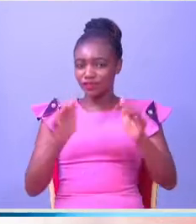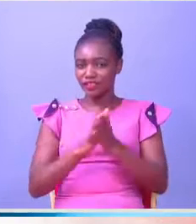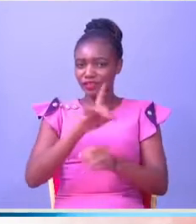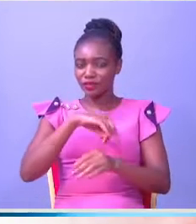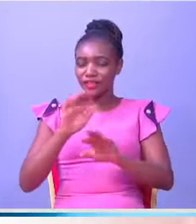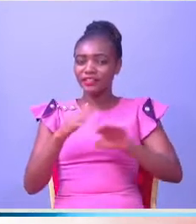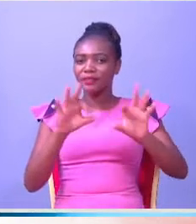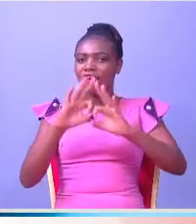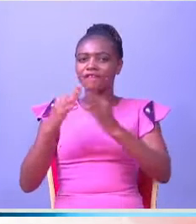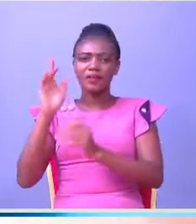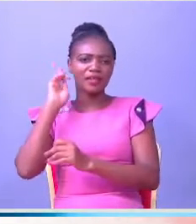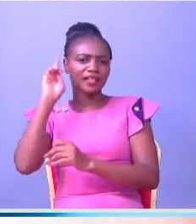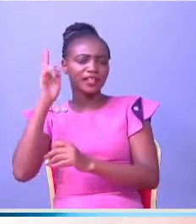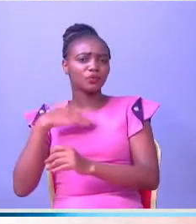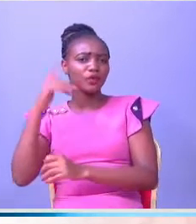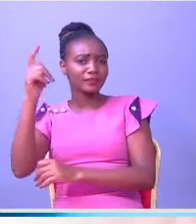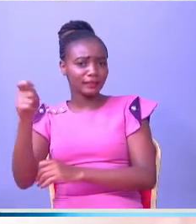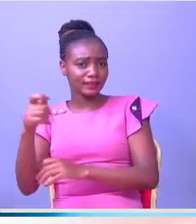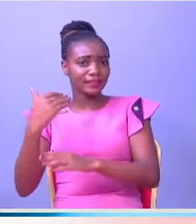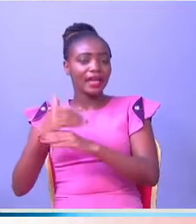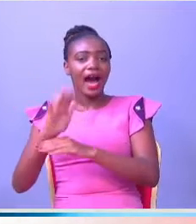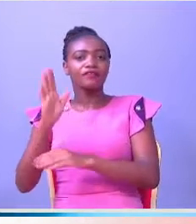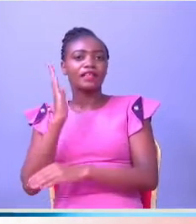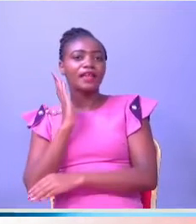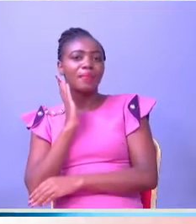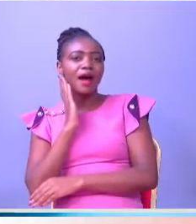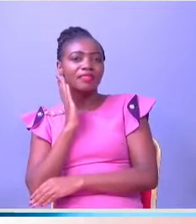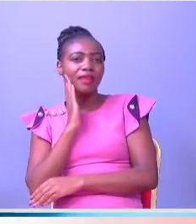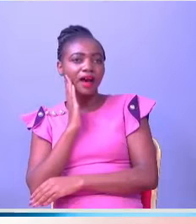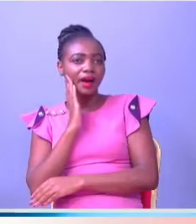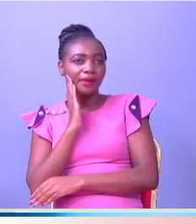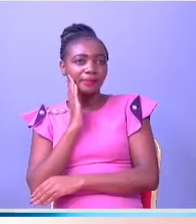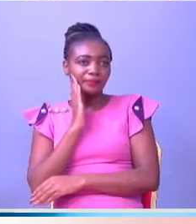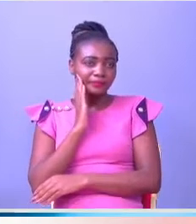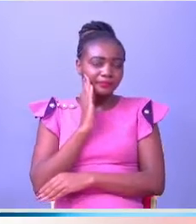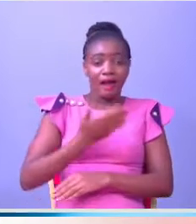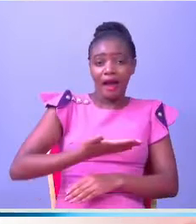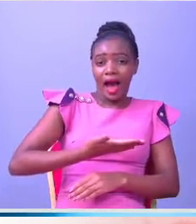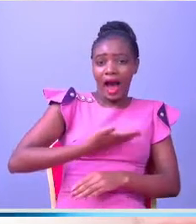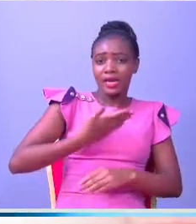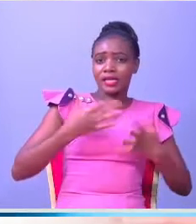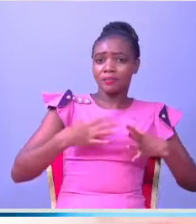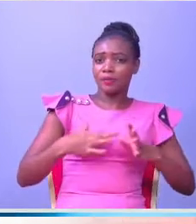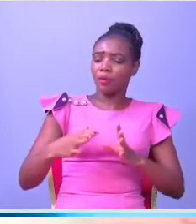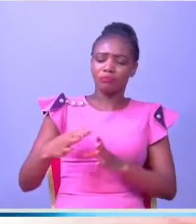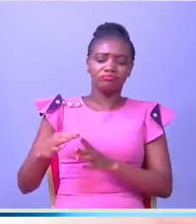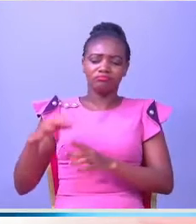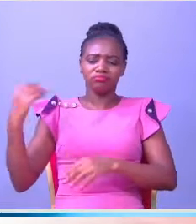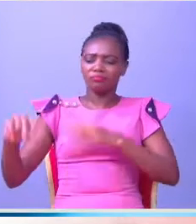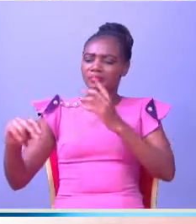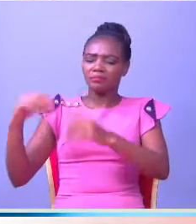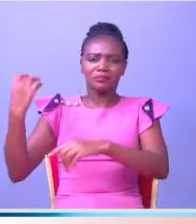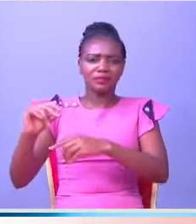Family in Kisii is crying for justice after their mother was lynched by an angry mob after she was accused of